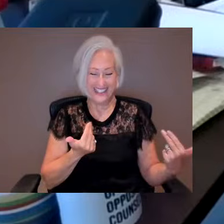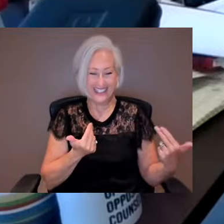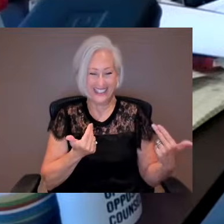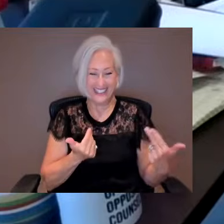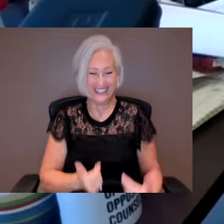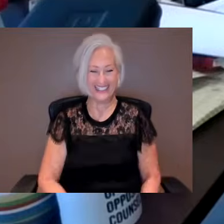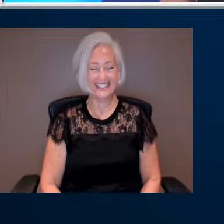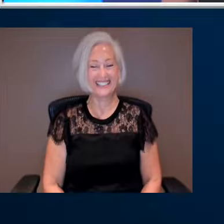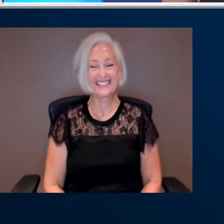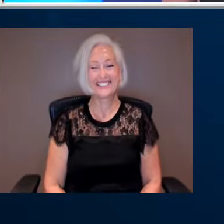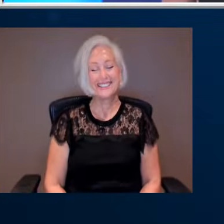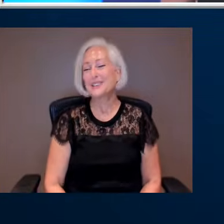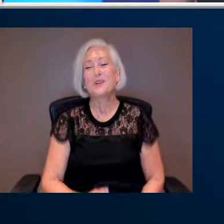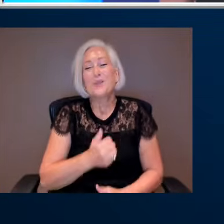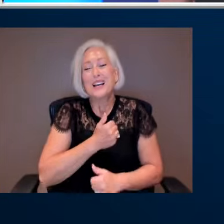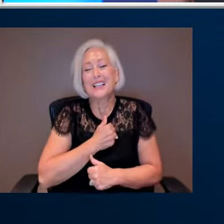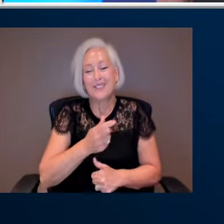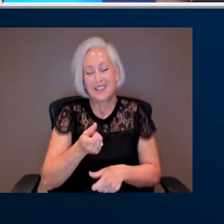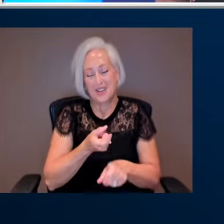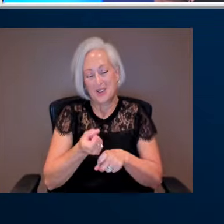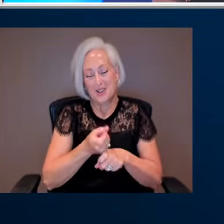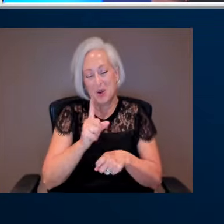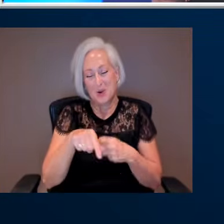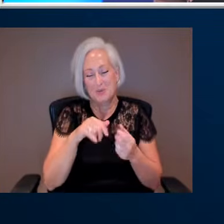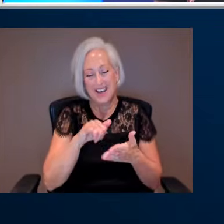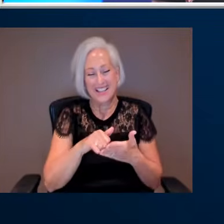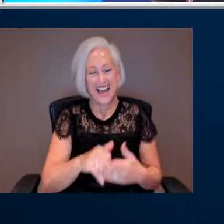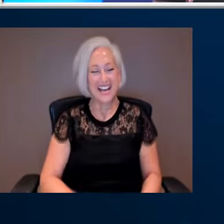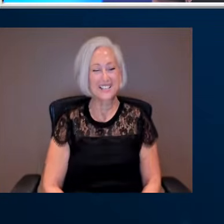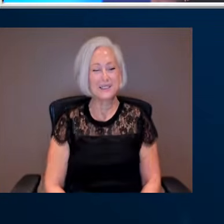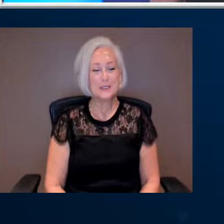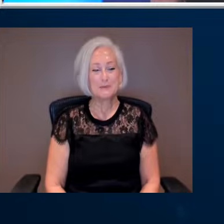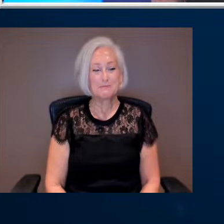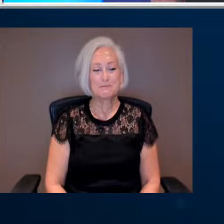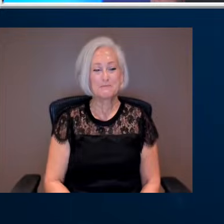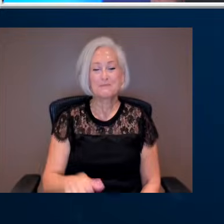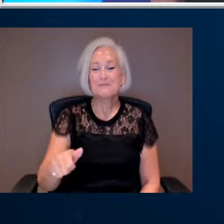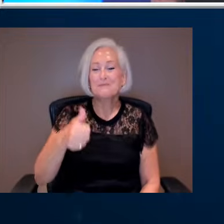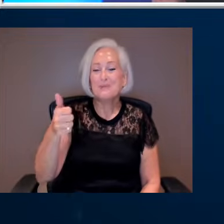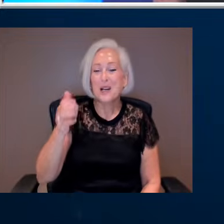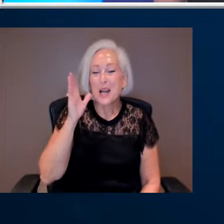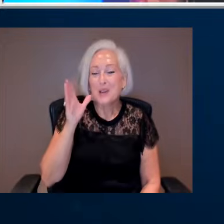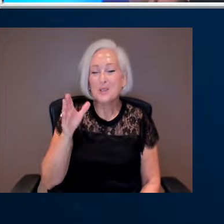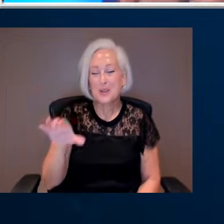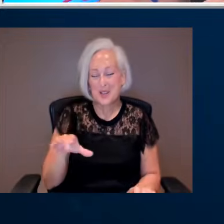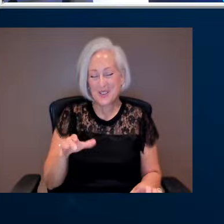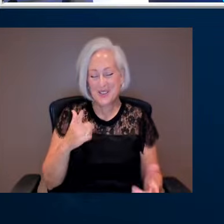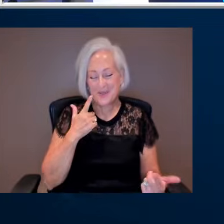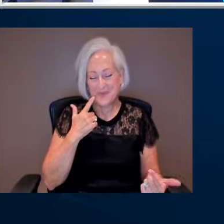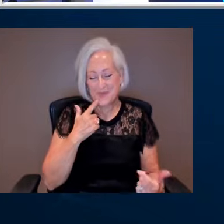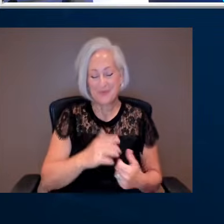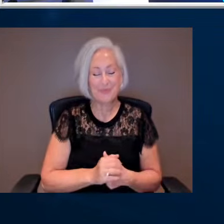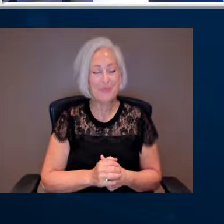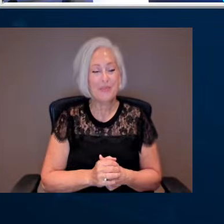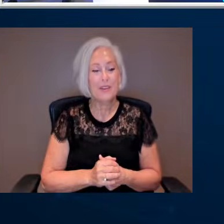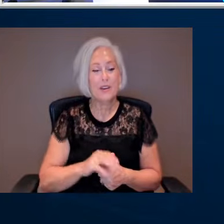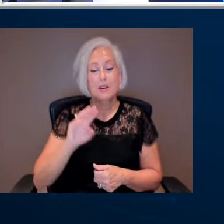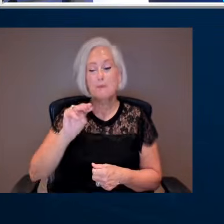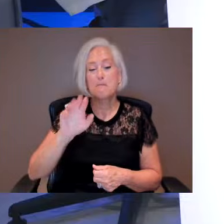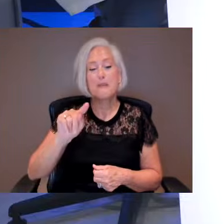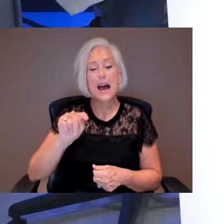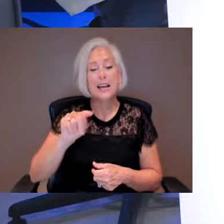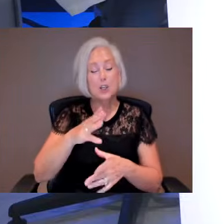Well, we love that you're able to joke about it now. I mean, what else are you going to do? Dr. Wolf, Matt received immunotherapy, and again, I